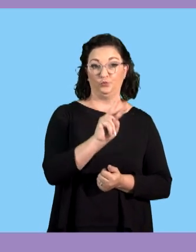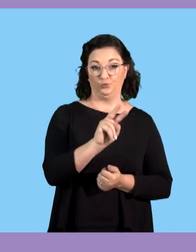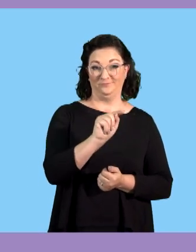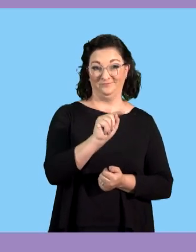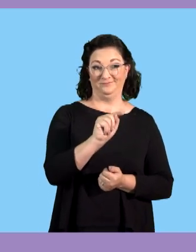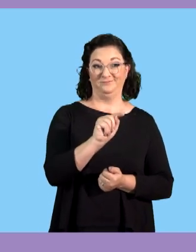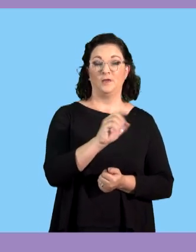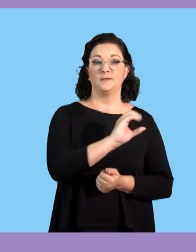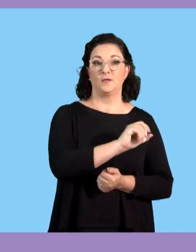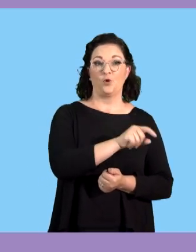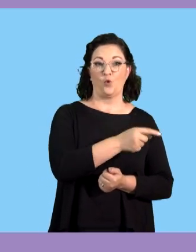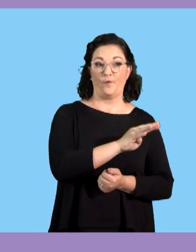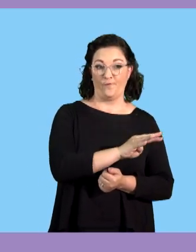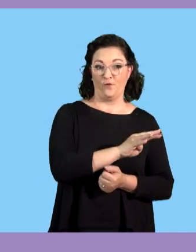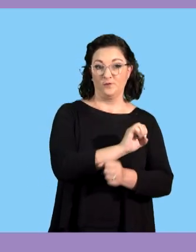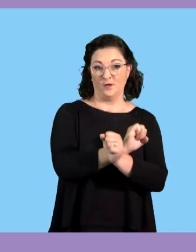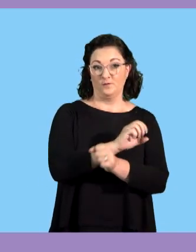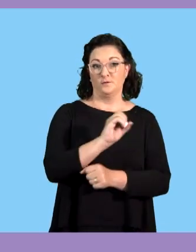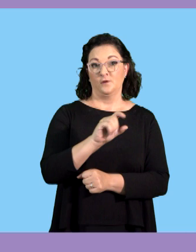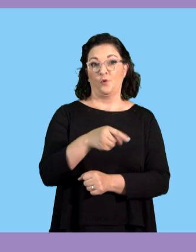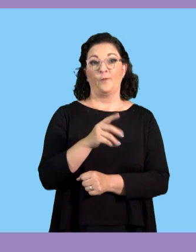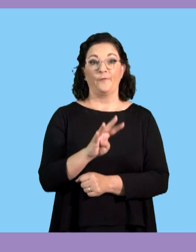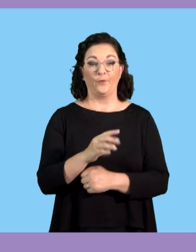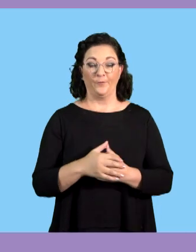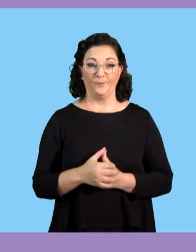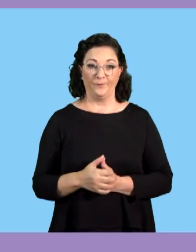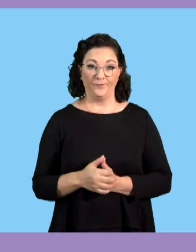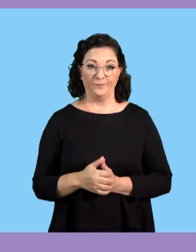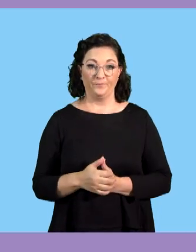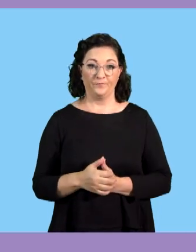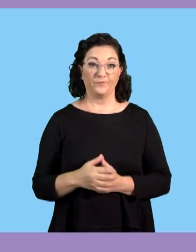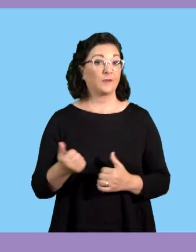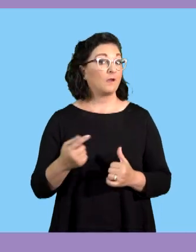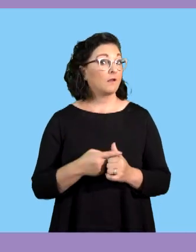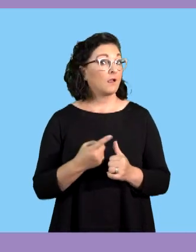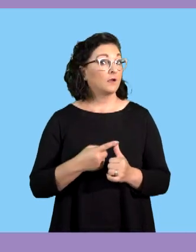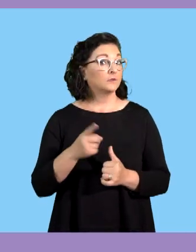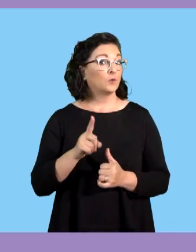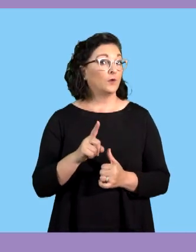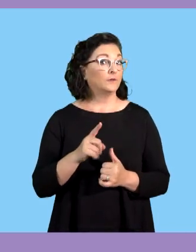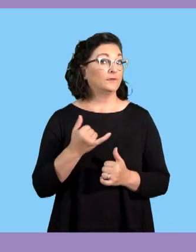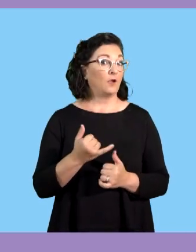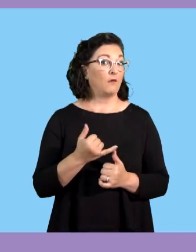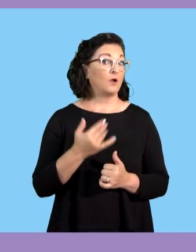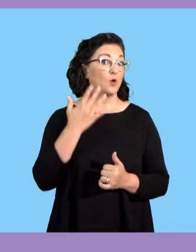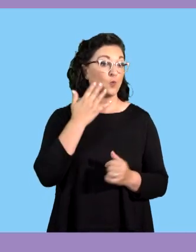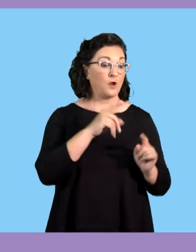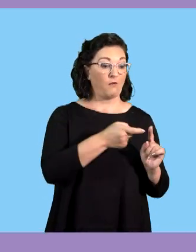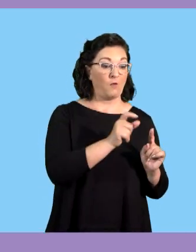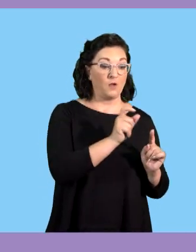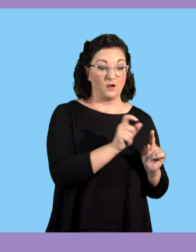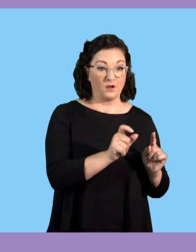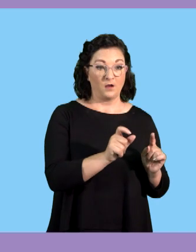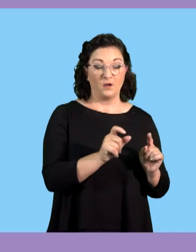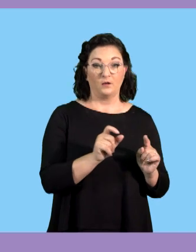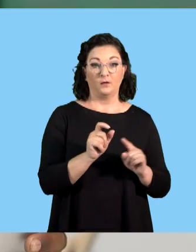0.4 squared is 0.4 times 0.4. Remember what we said with multiplying decimals.